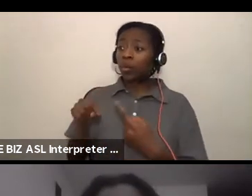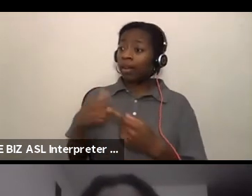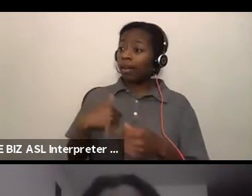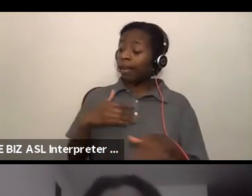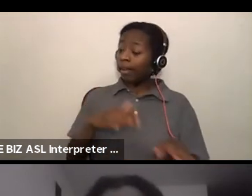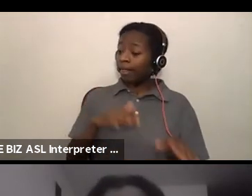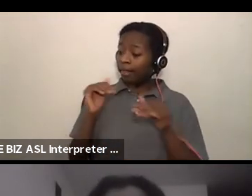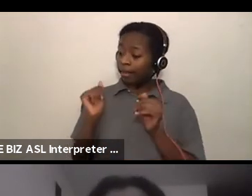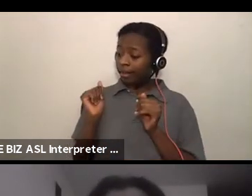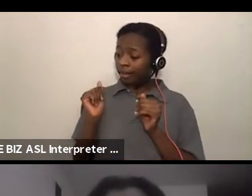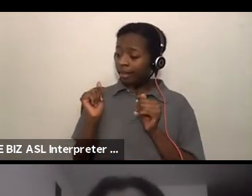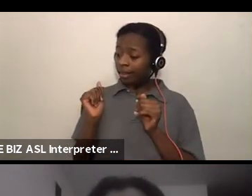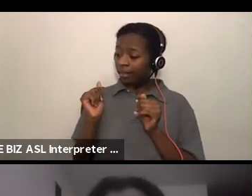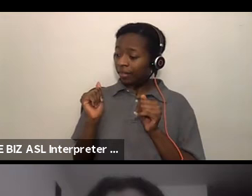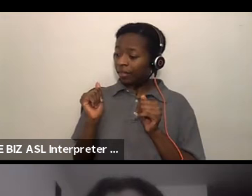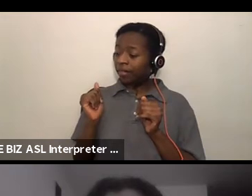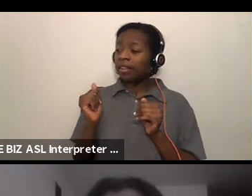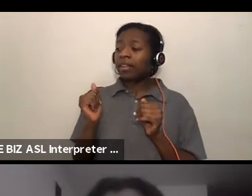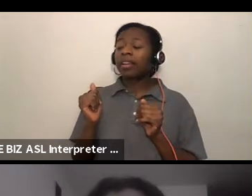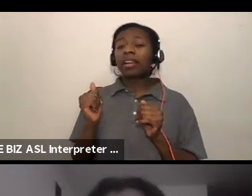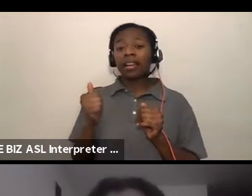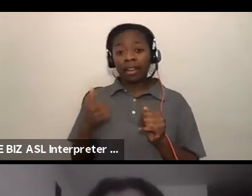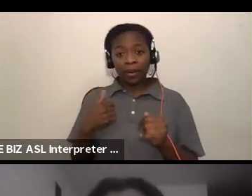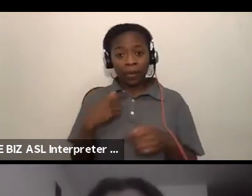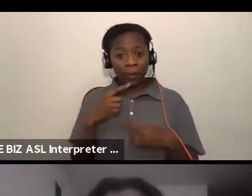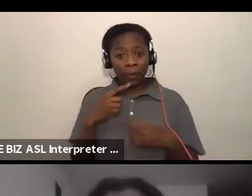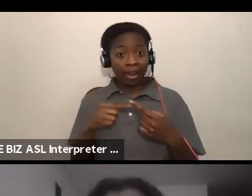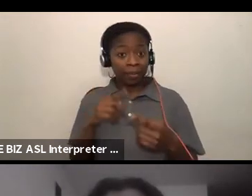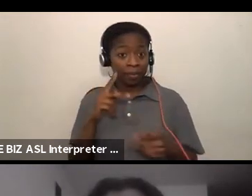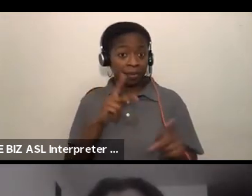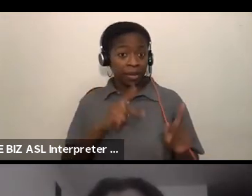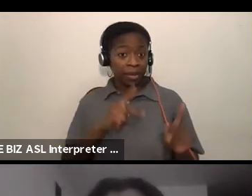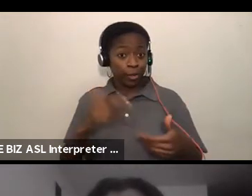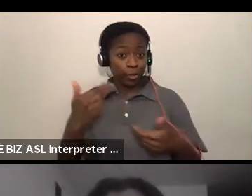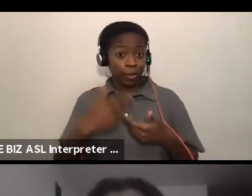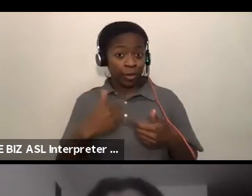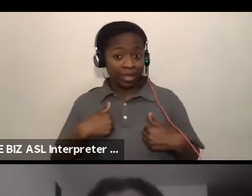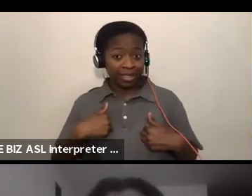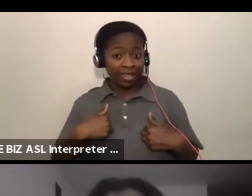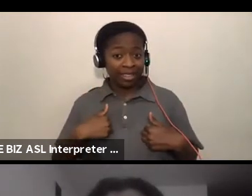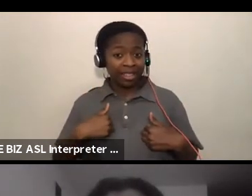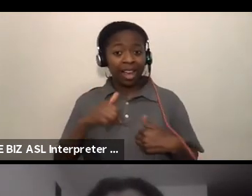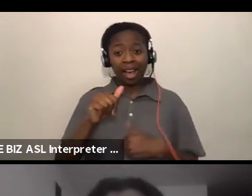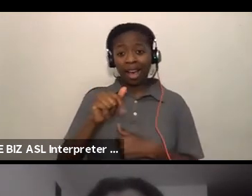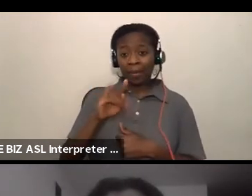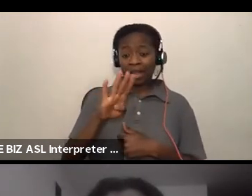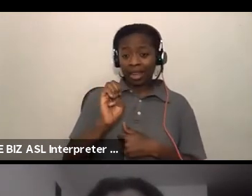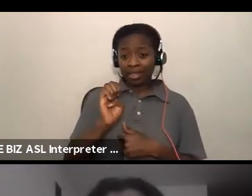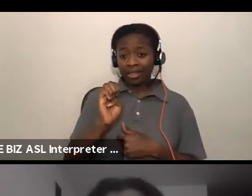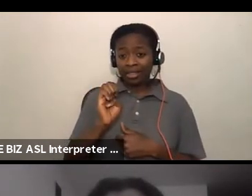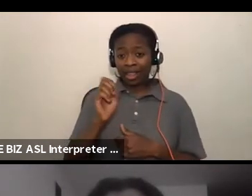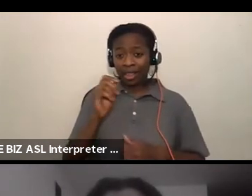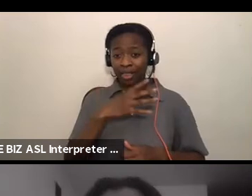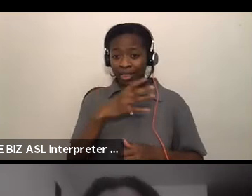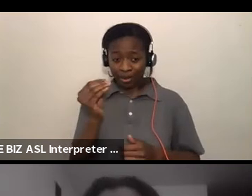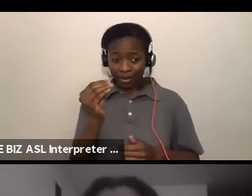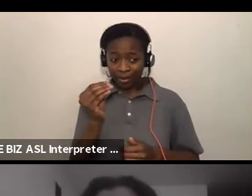through Ambiance Theater and they're doing a rehearsal with me, they're going to be able to leave and say, that was a